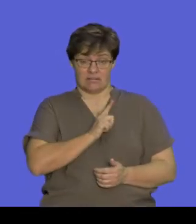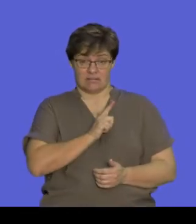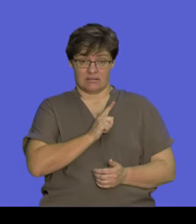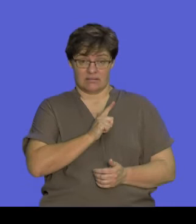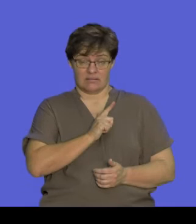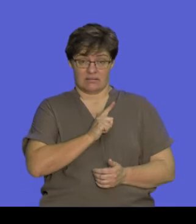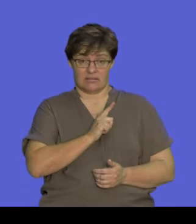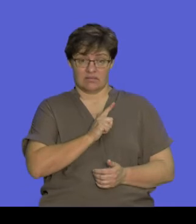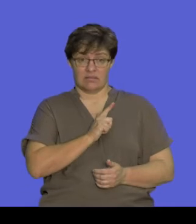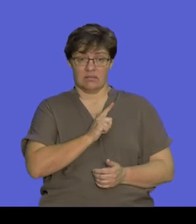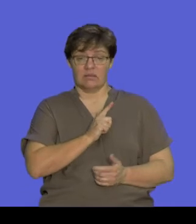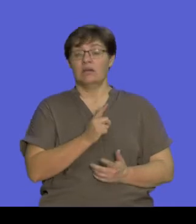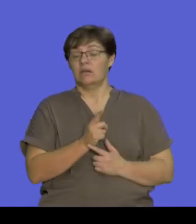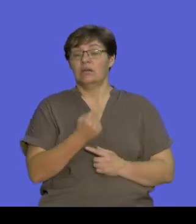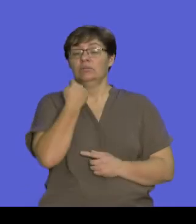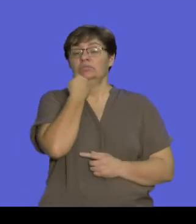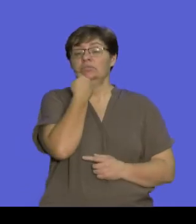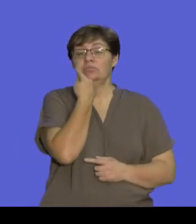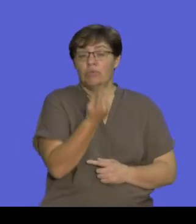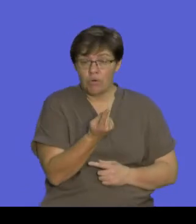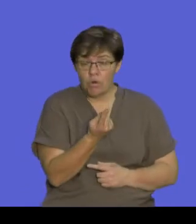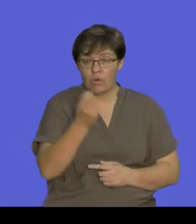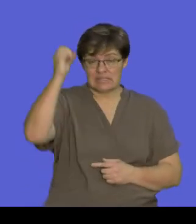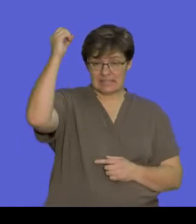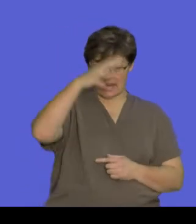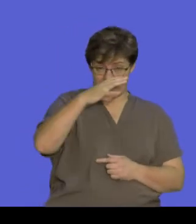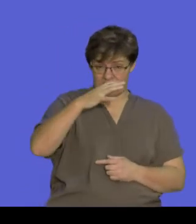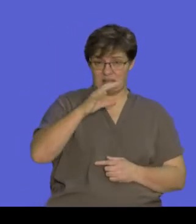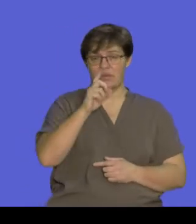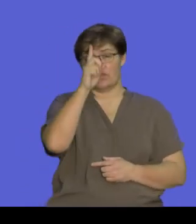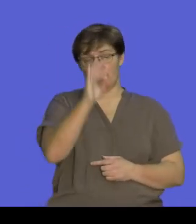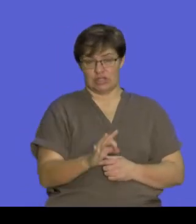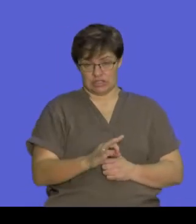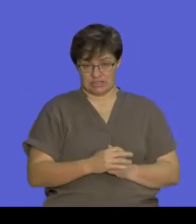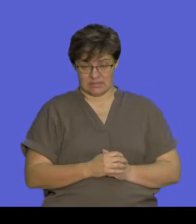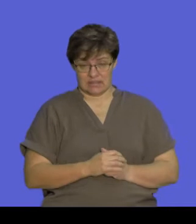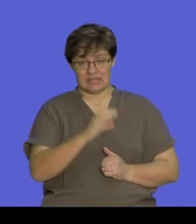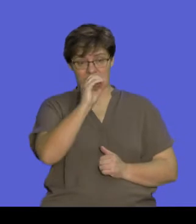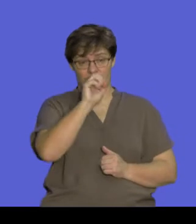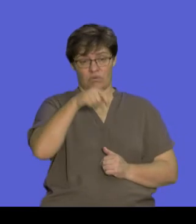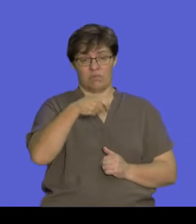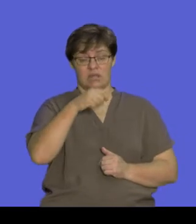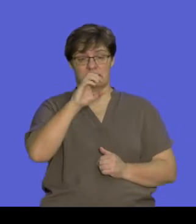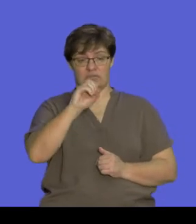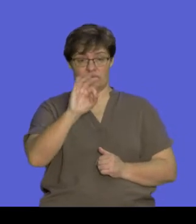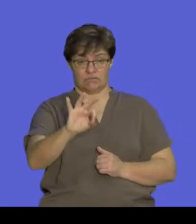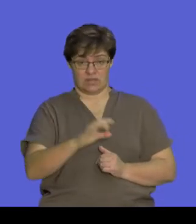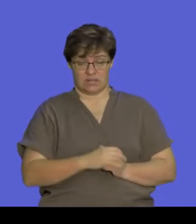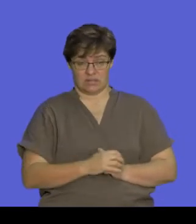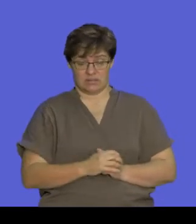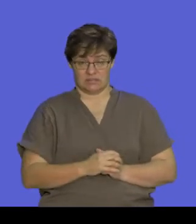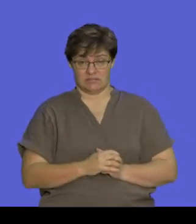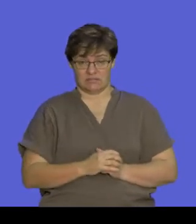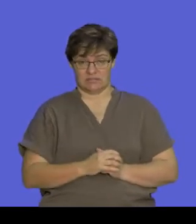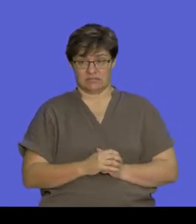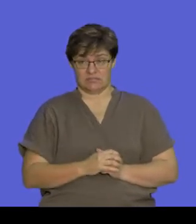tomorrow, the probability that it's going to be sunny is a third, 0.03. And we recognize that Jen will